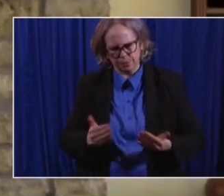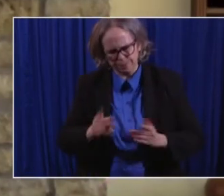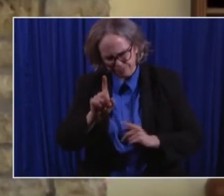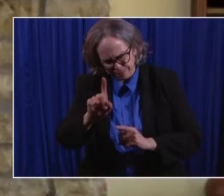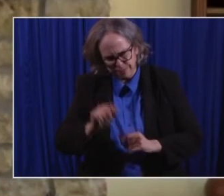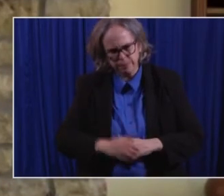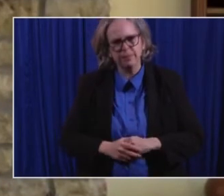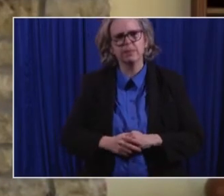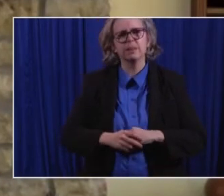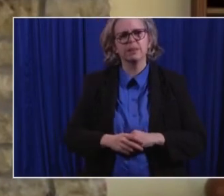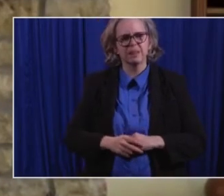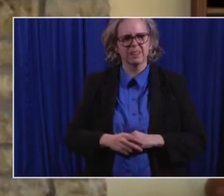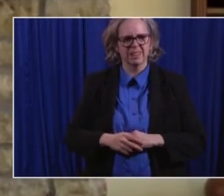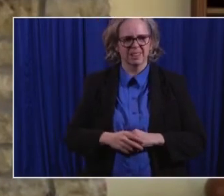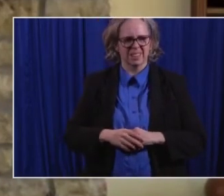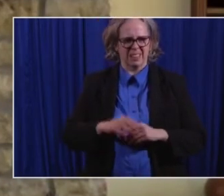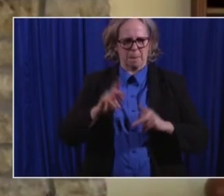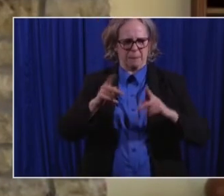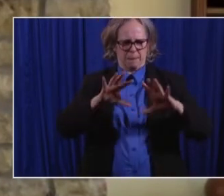be next,